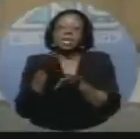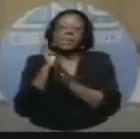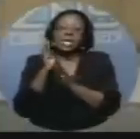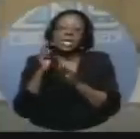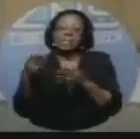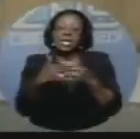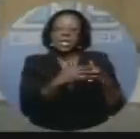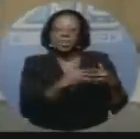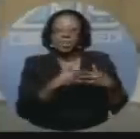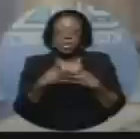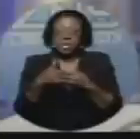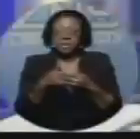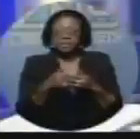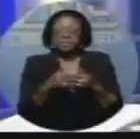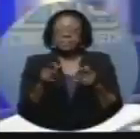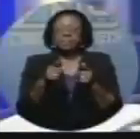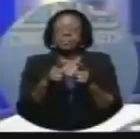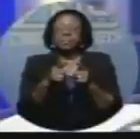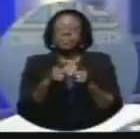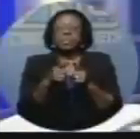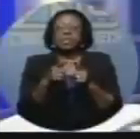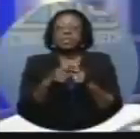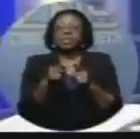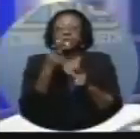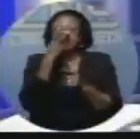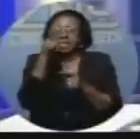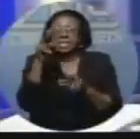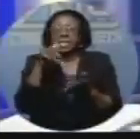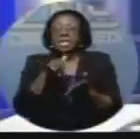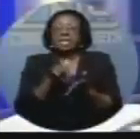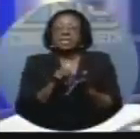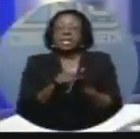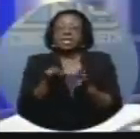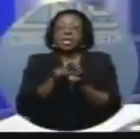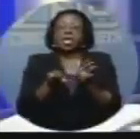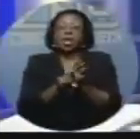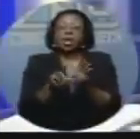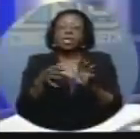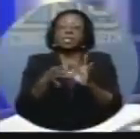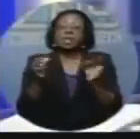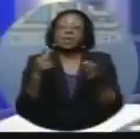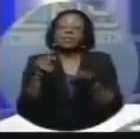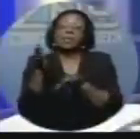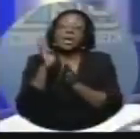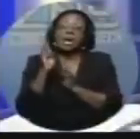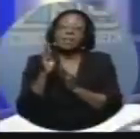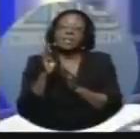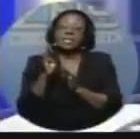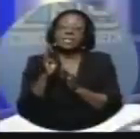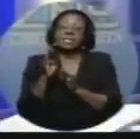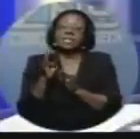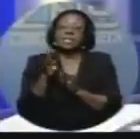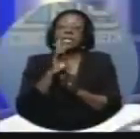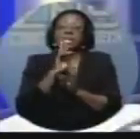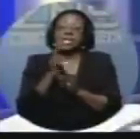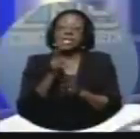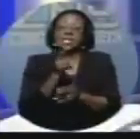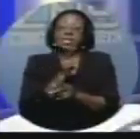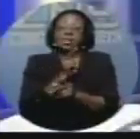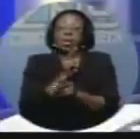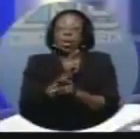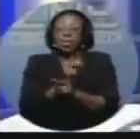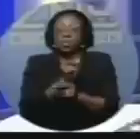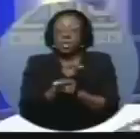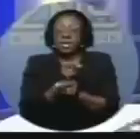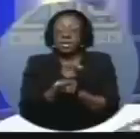financial transactions. Dr. Rollins further noted that the expansion of the Bahamas regulatory regime to cover gaming would create new